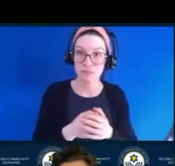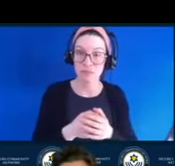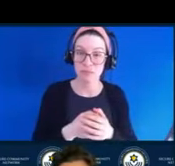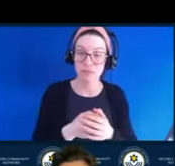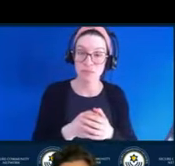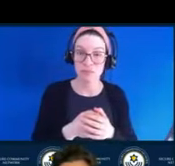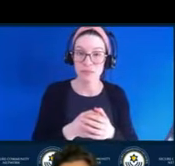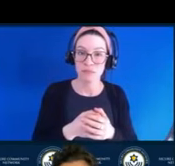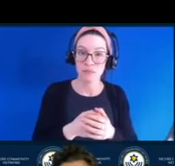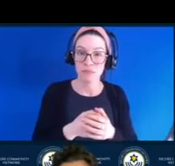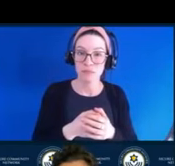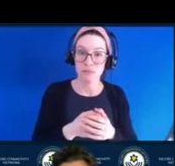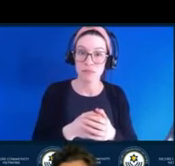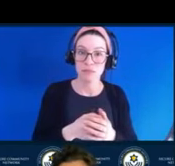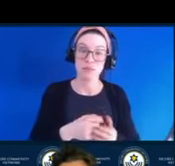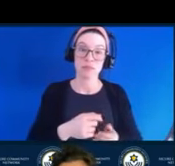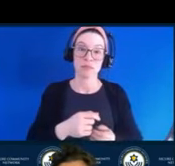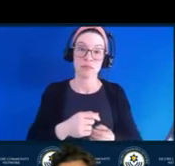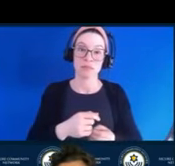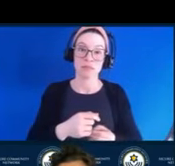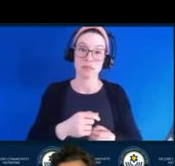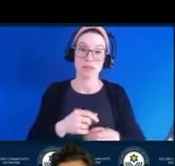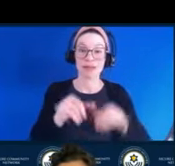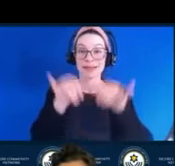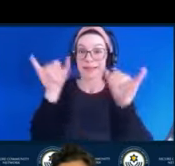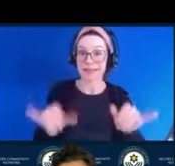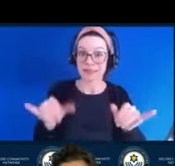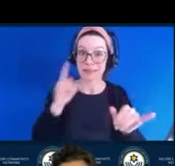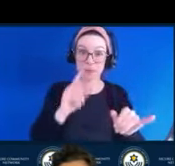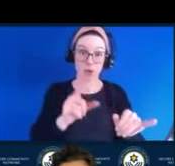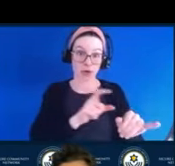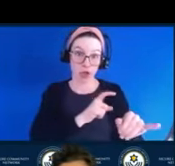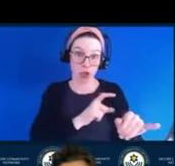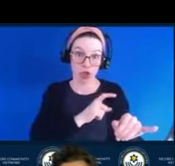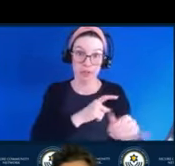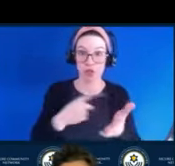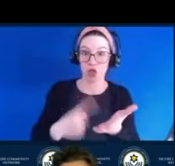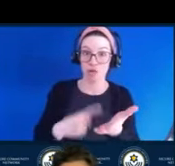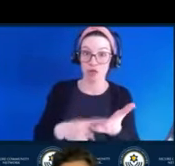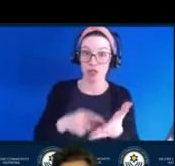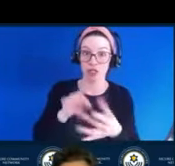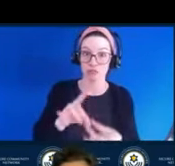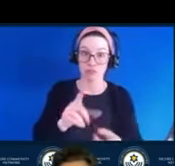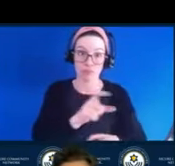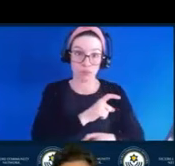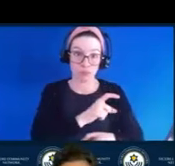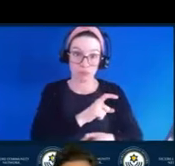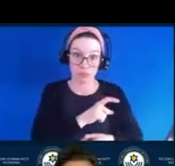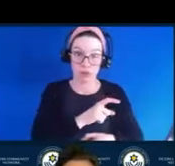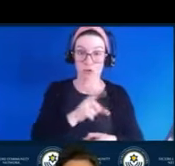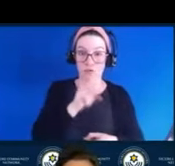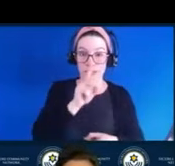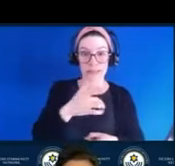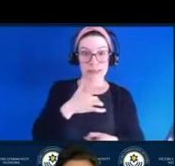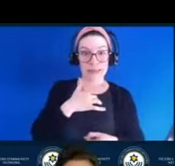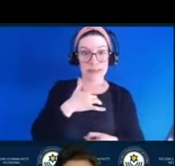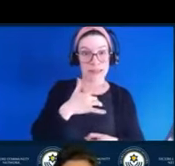apparatus and the conversations and the content is really focused on folks that are sort of in the beltway or kind of on these